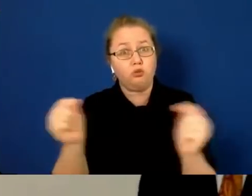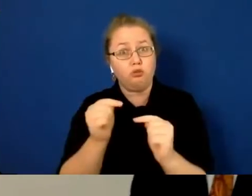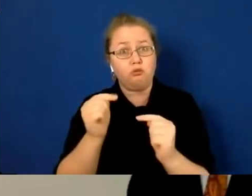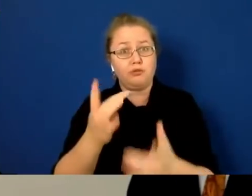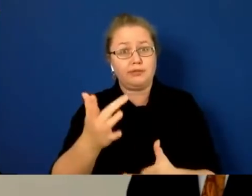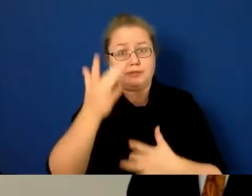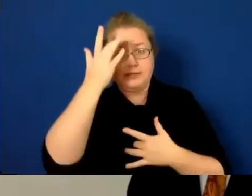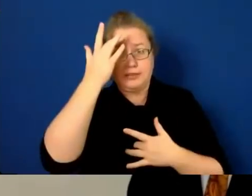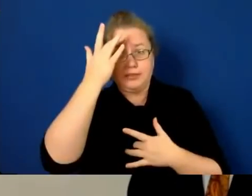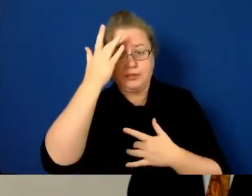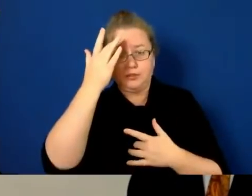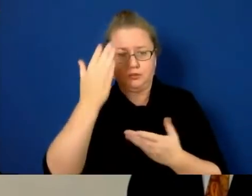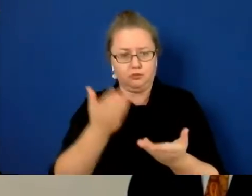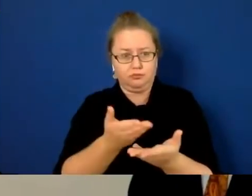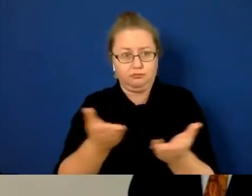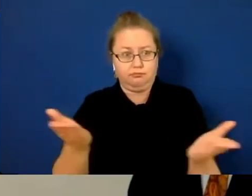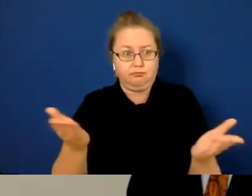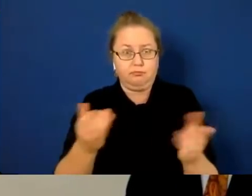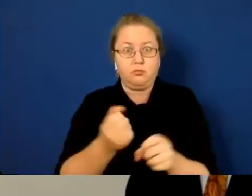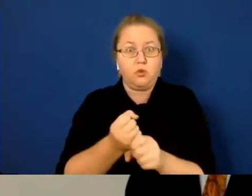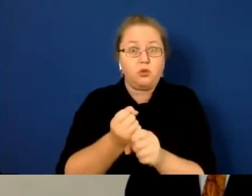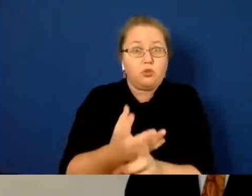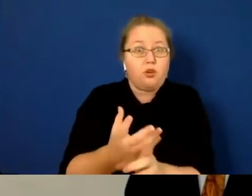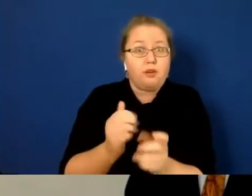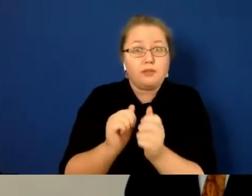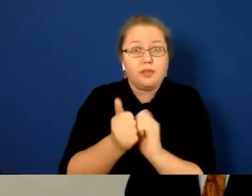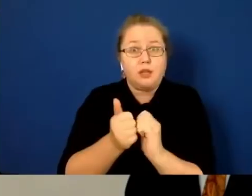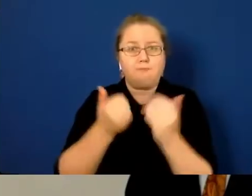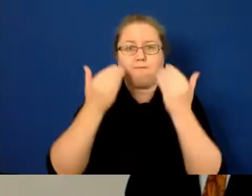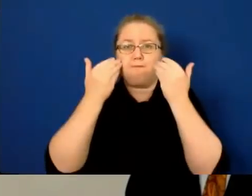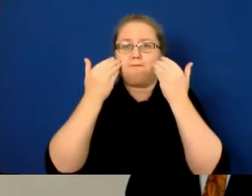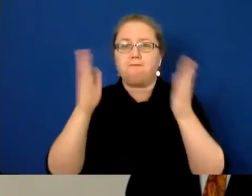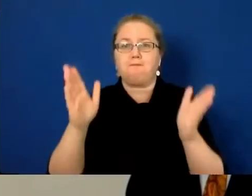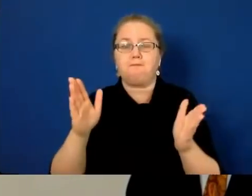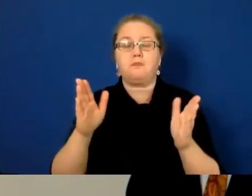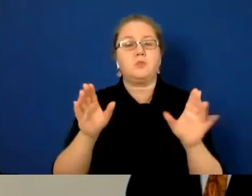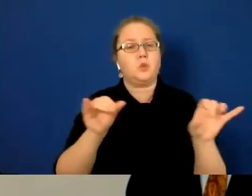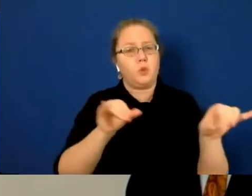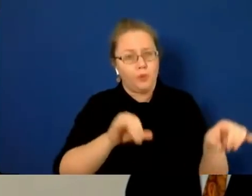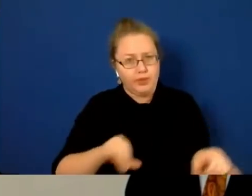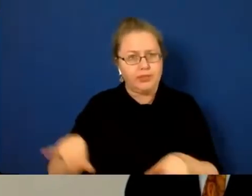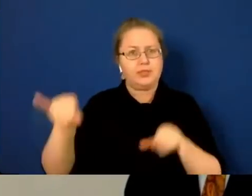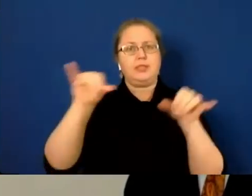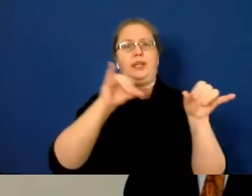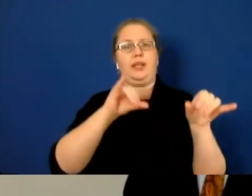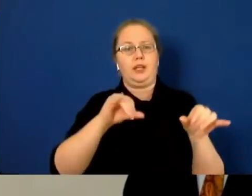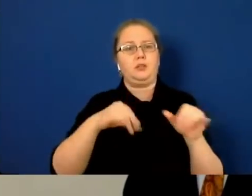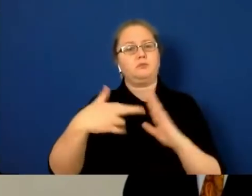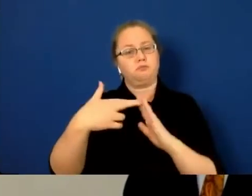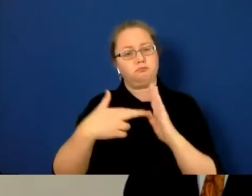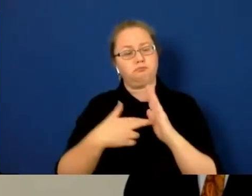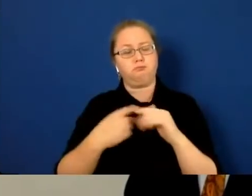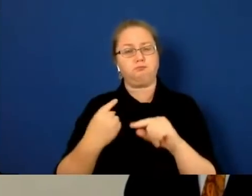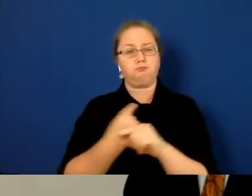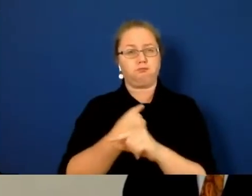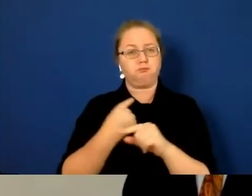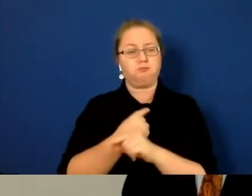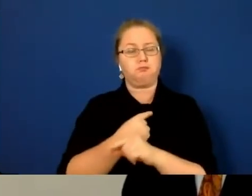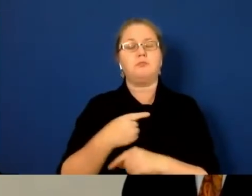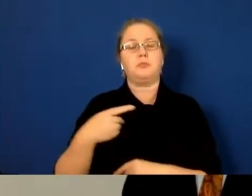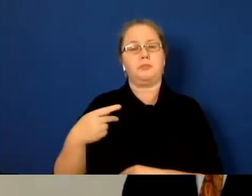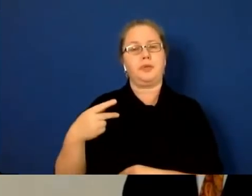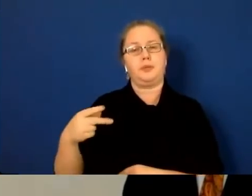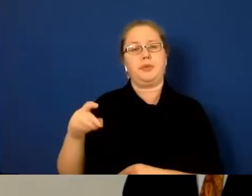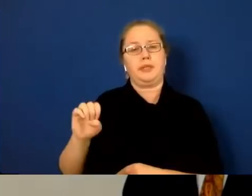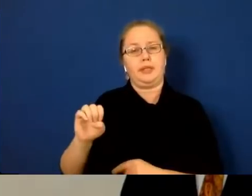getting infected on the job at worrying levels outside of long-term care and hospital situations? Yeah, so when we're talking